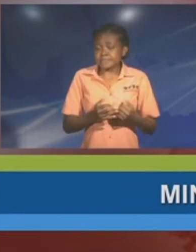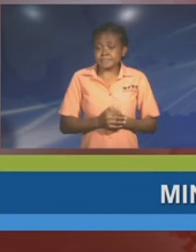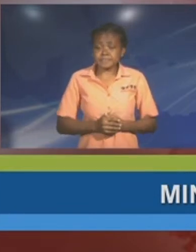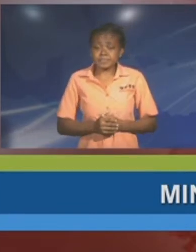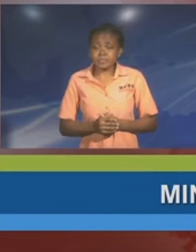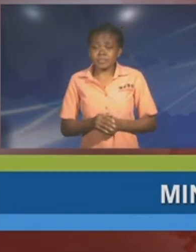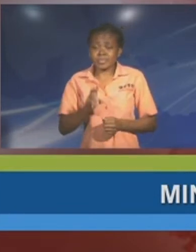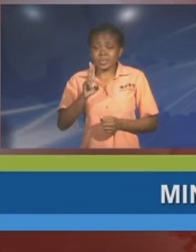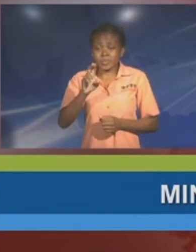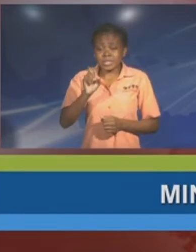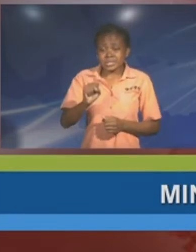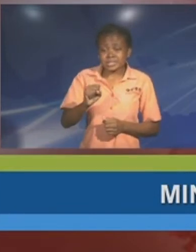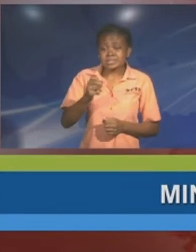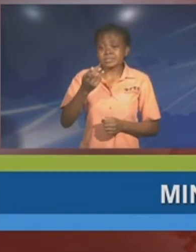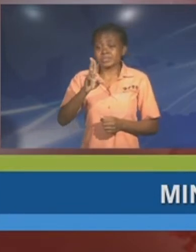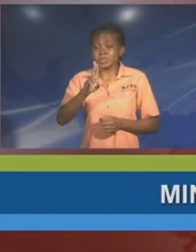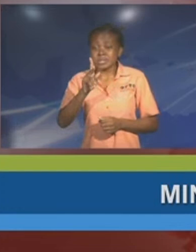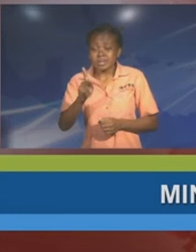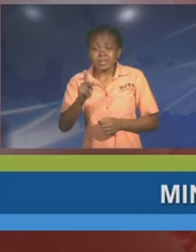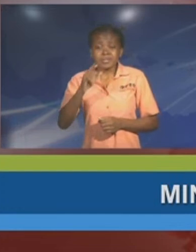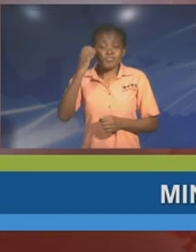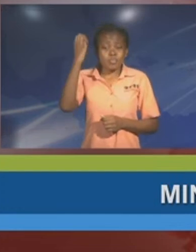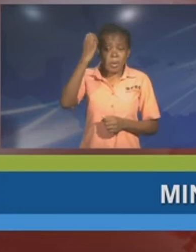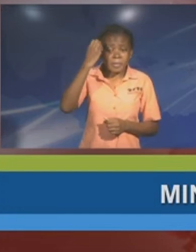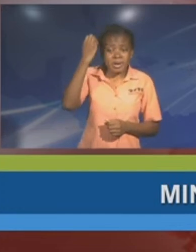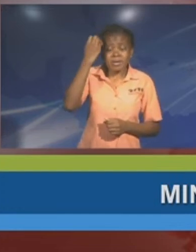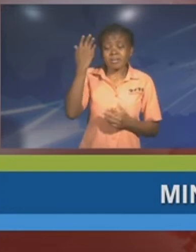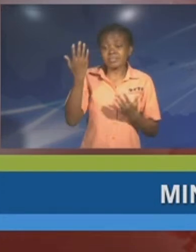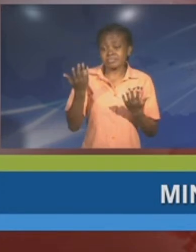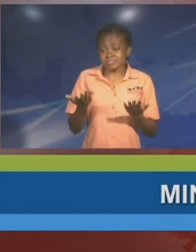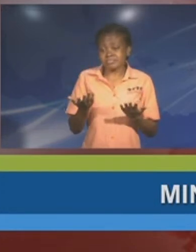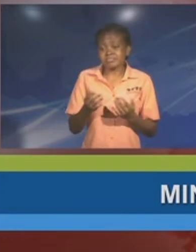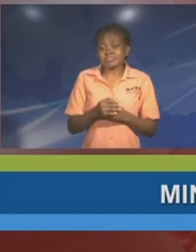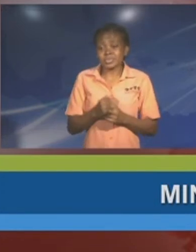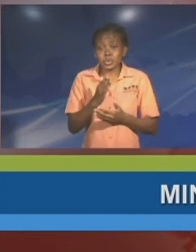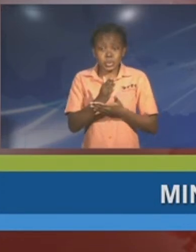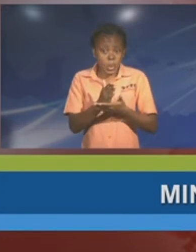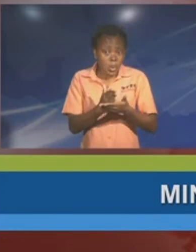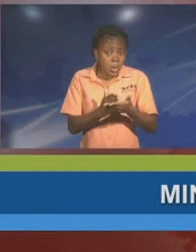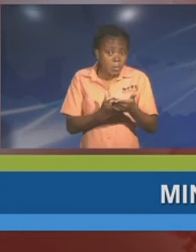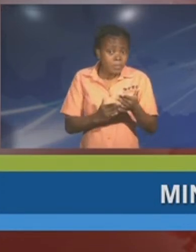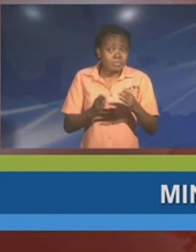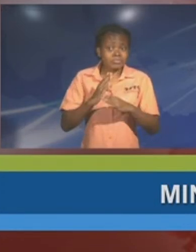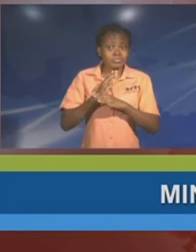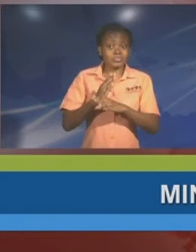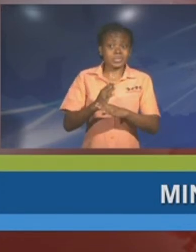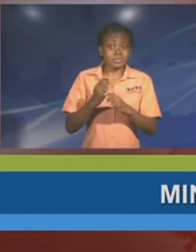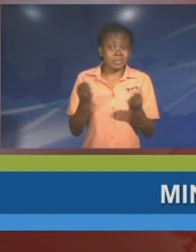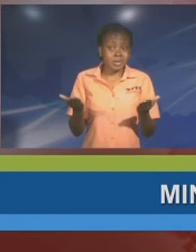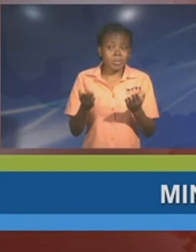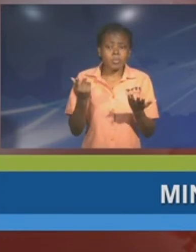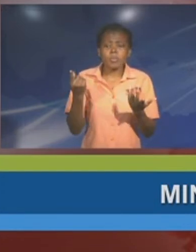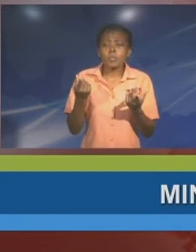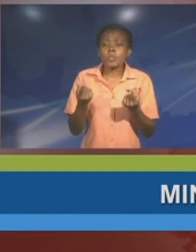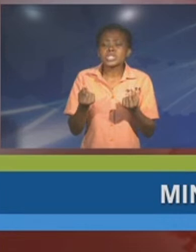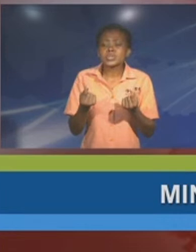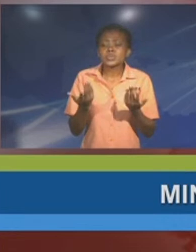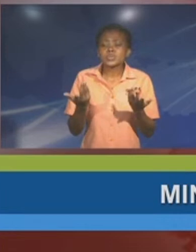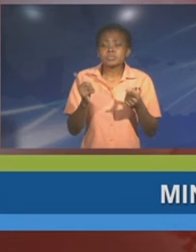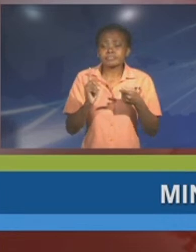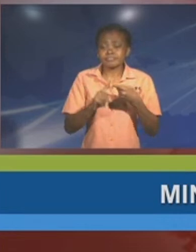the UK, Europe, over this July-August season. And some of the prevention tips are as follows. Avoid